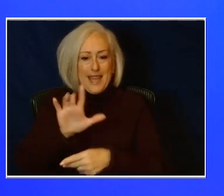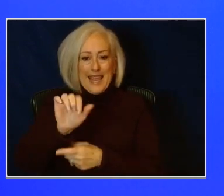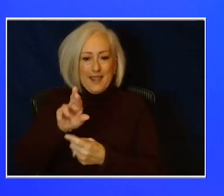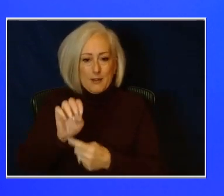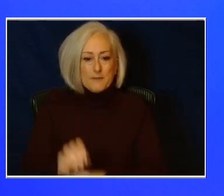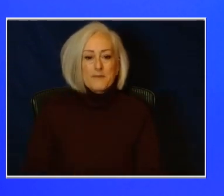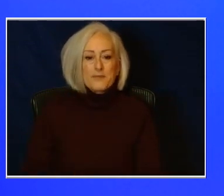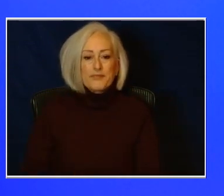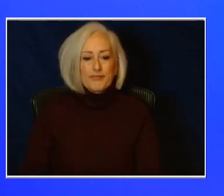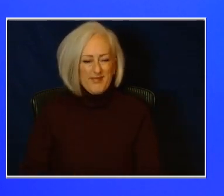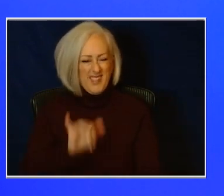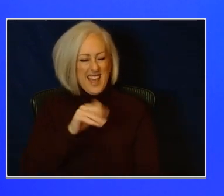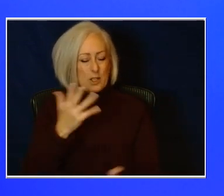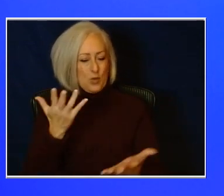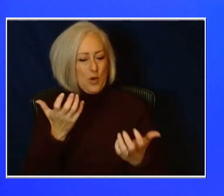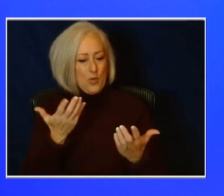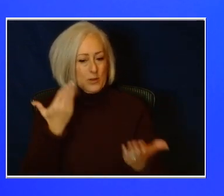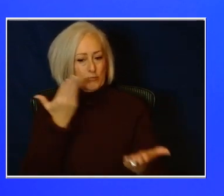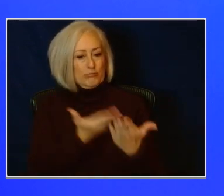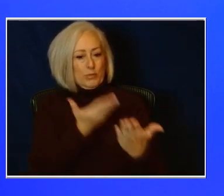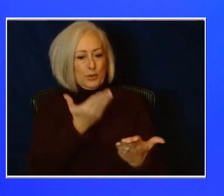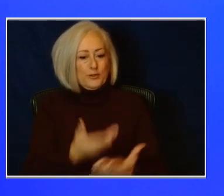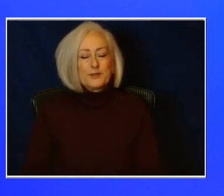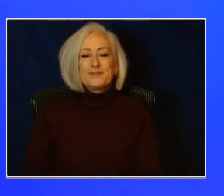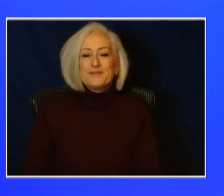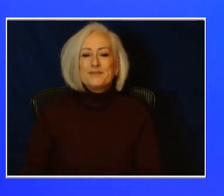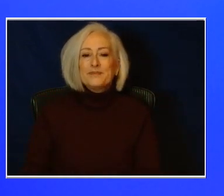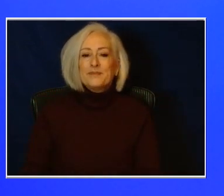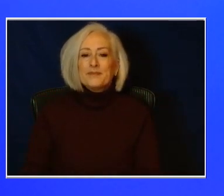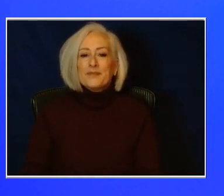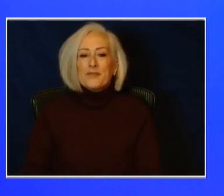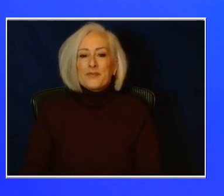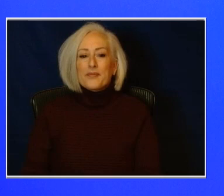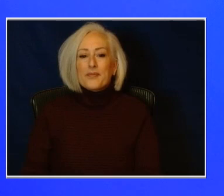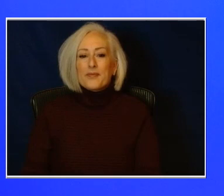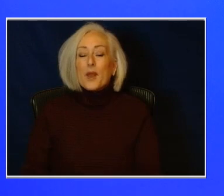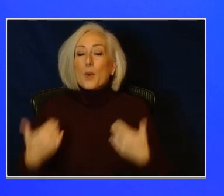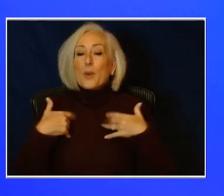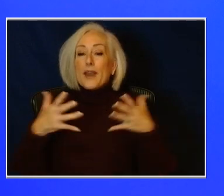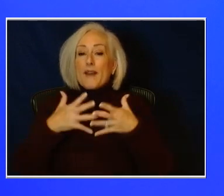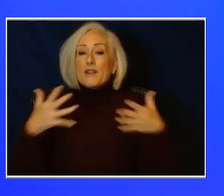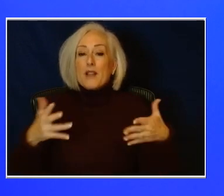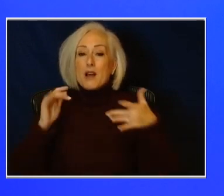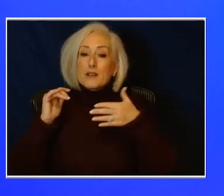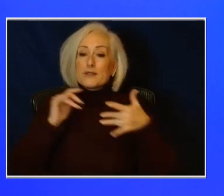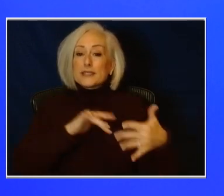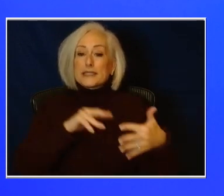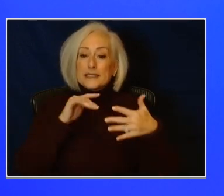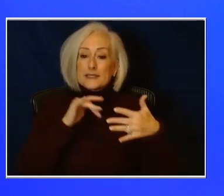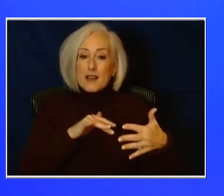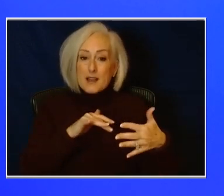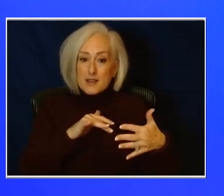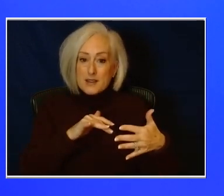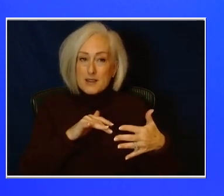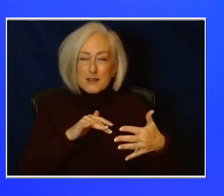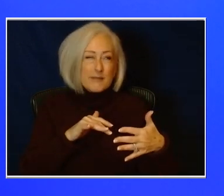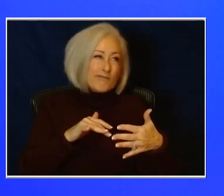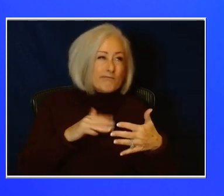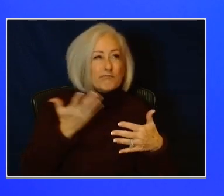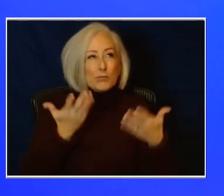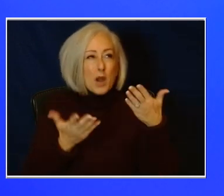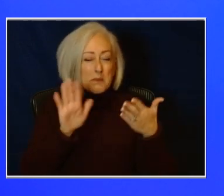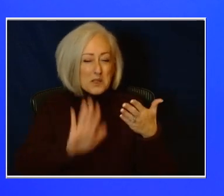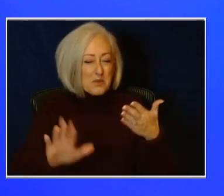the bottom line is that there have been a number of studies, maybe close to a dozen now, which have